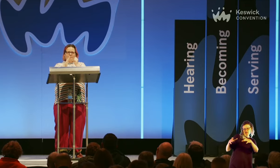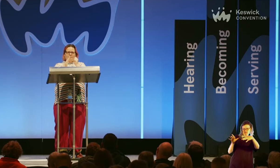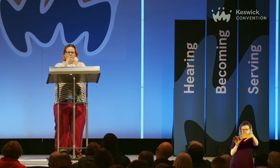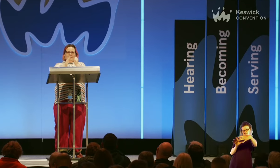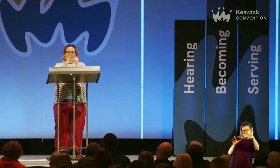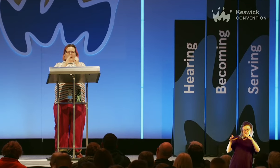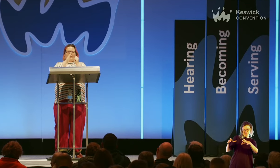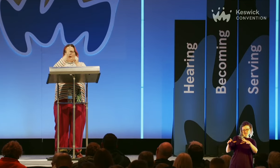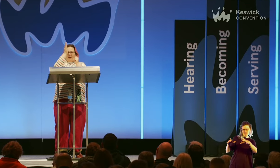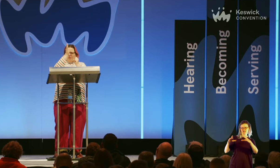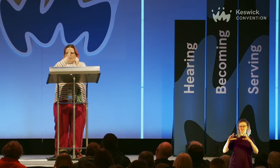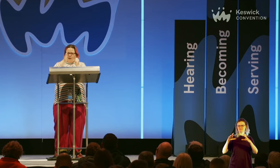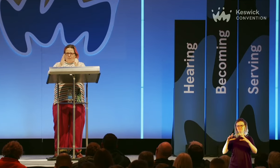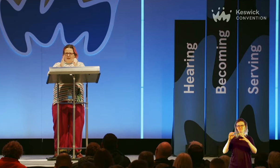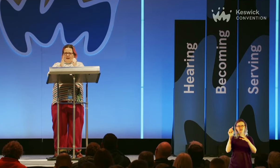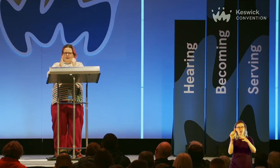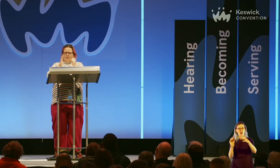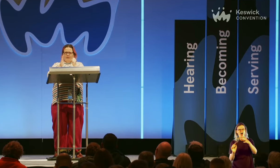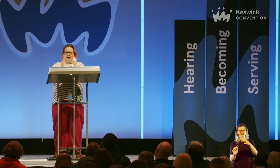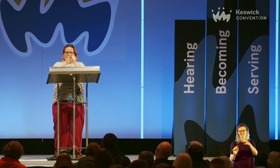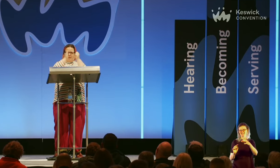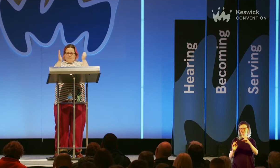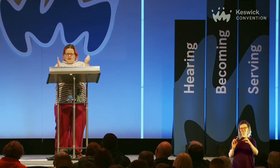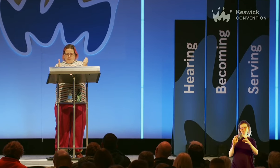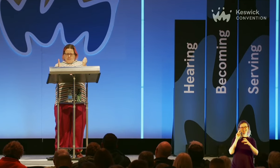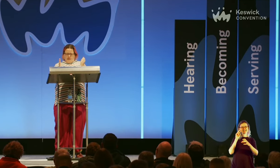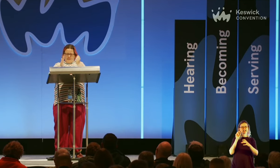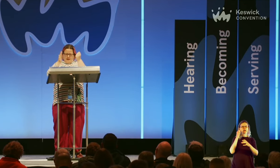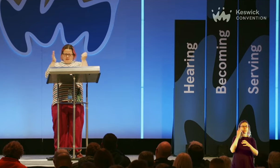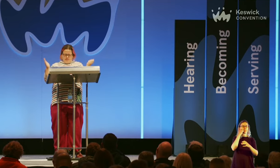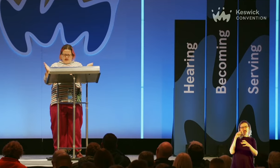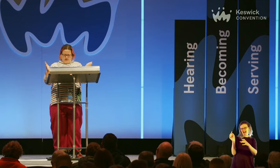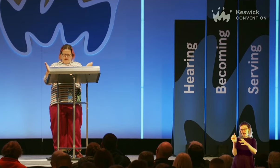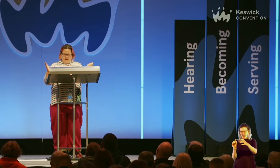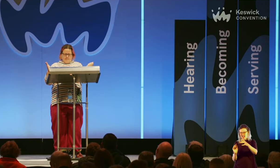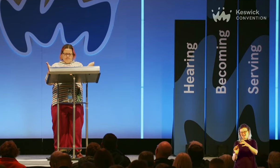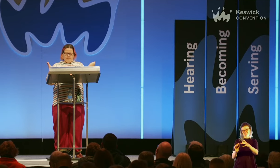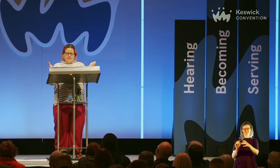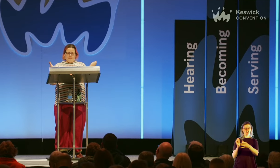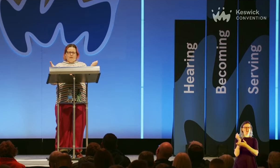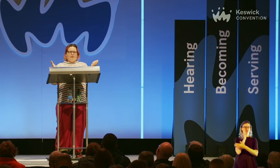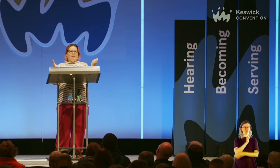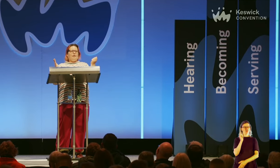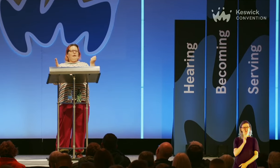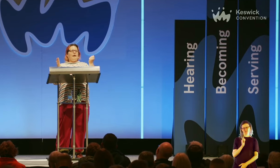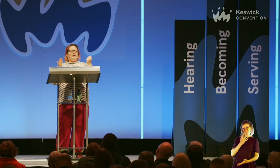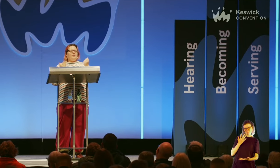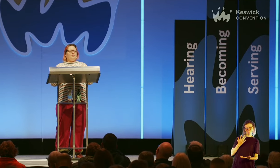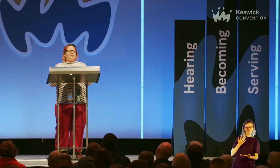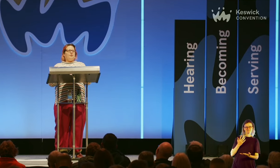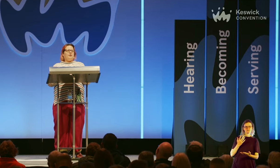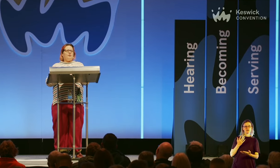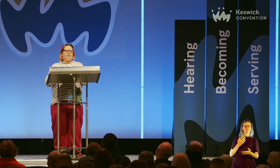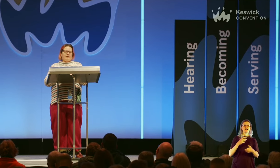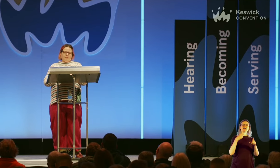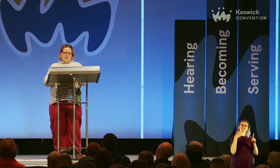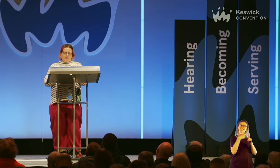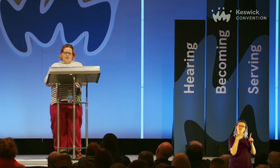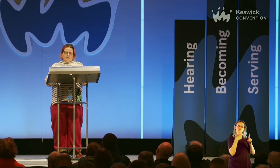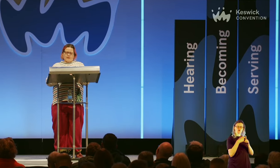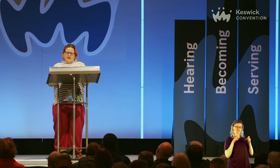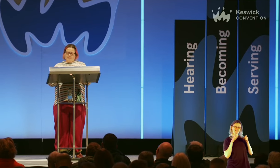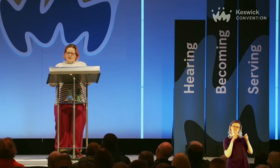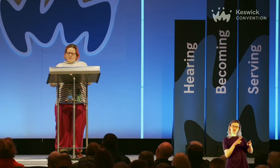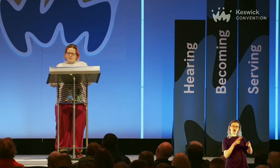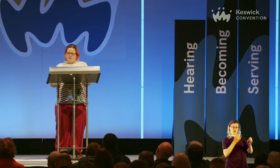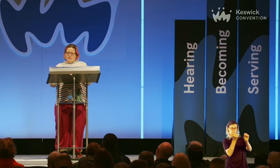line. And the line sort of goes yellow, and it's really obvious, and it's pretty ugly. In kintsugi, you mend it with